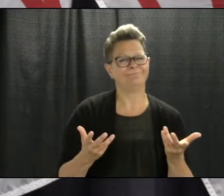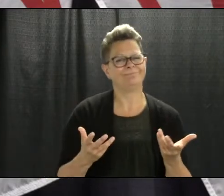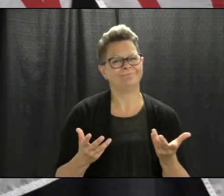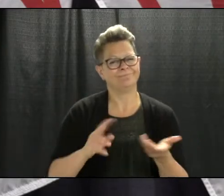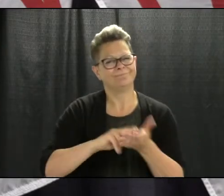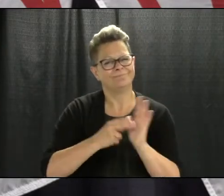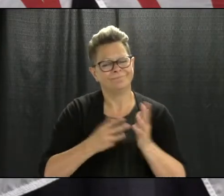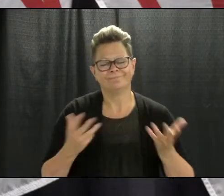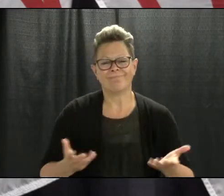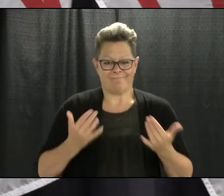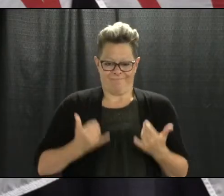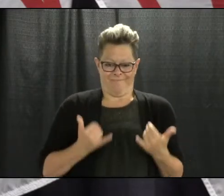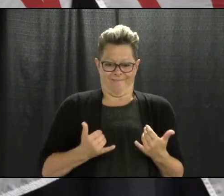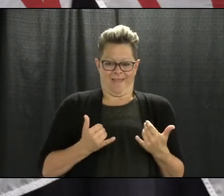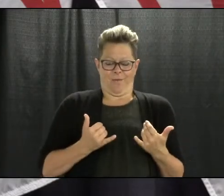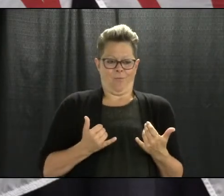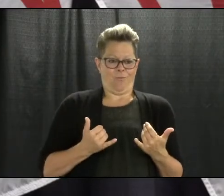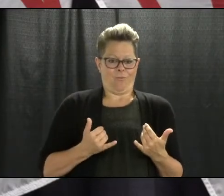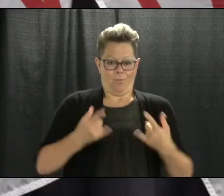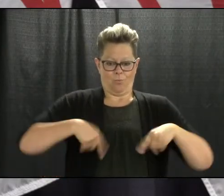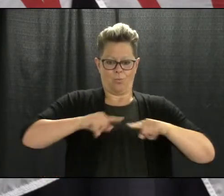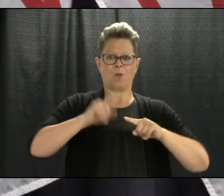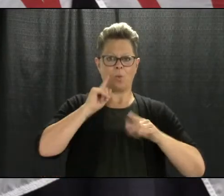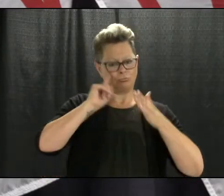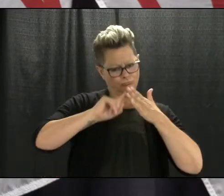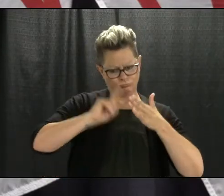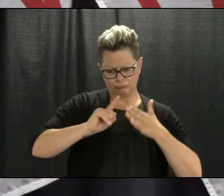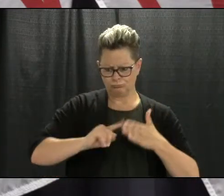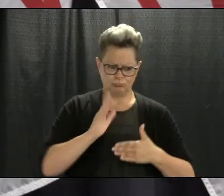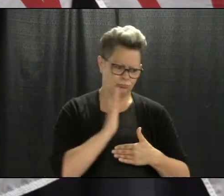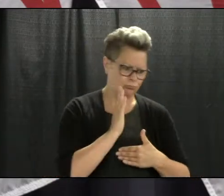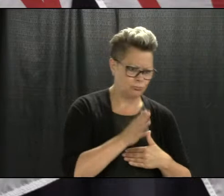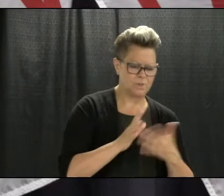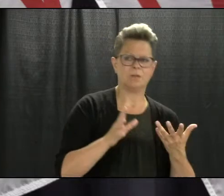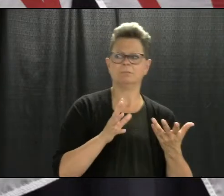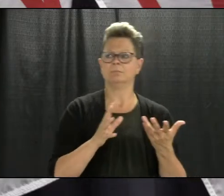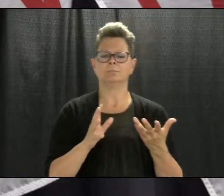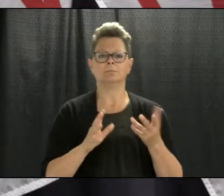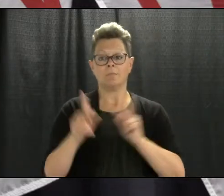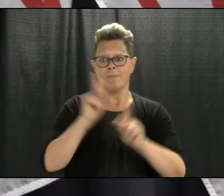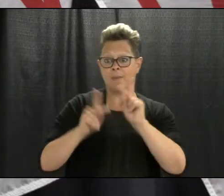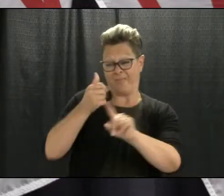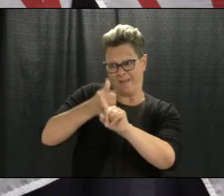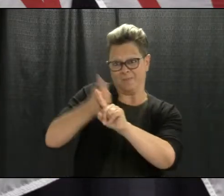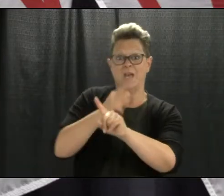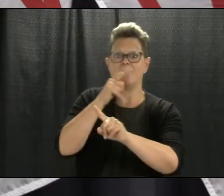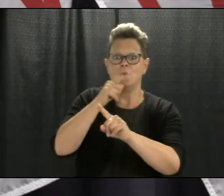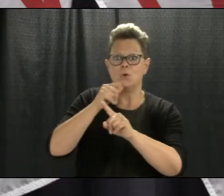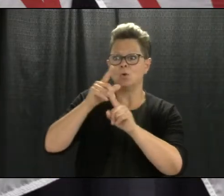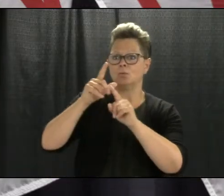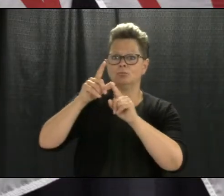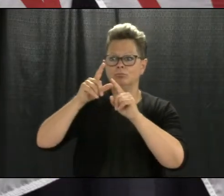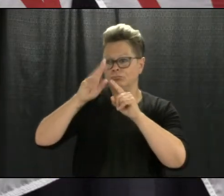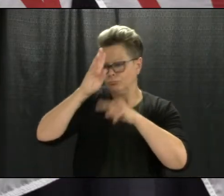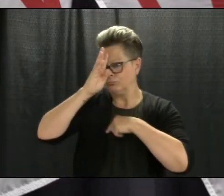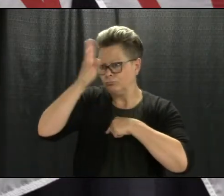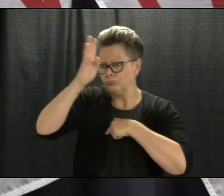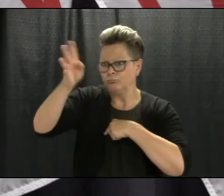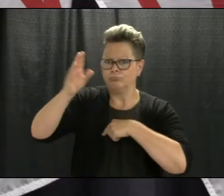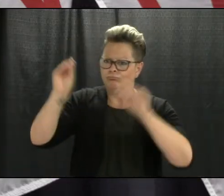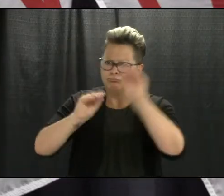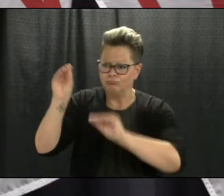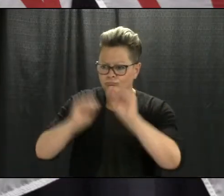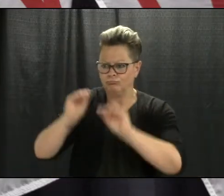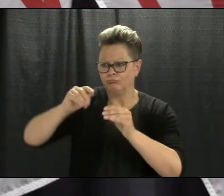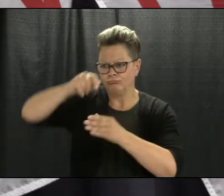fortunate, you know, and also, well, I mean, good design. There's really brilliant people out there who do vaccine design. We're still seeing those, you know, that